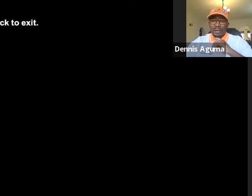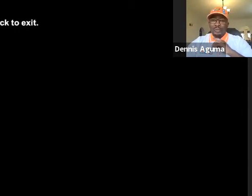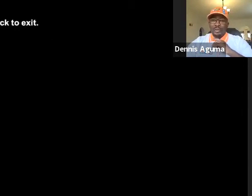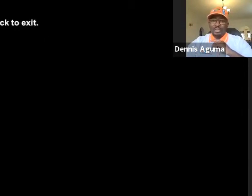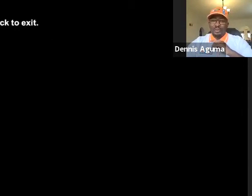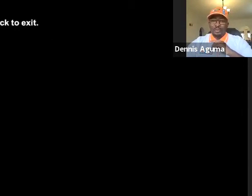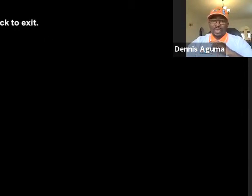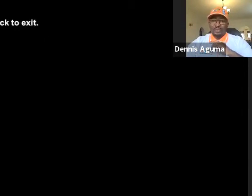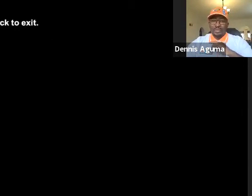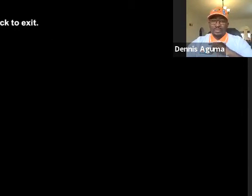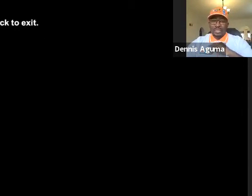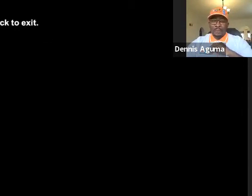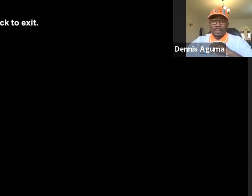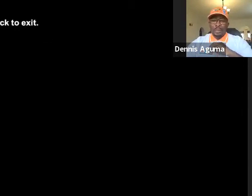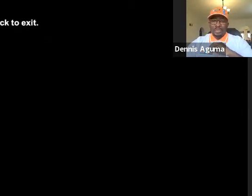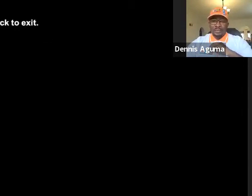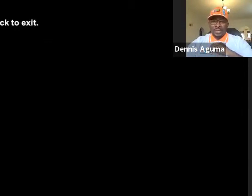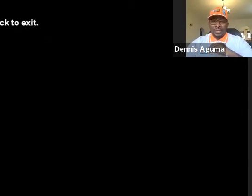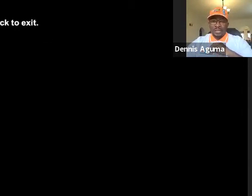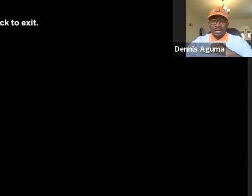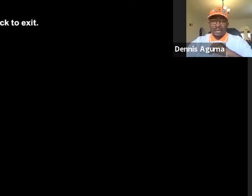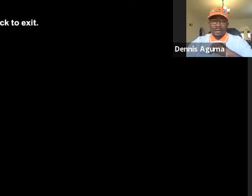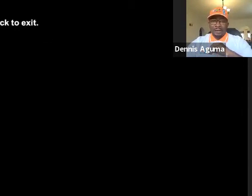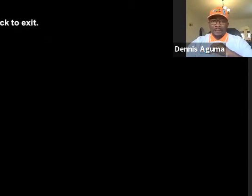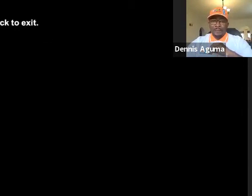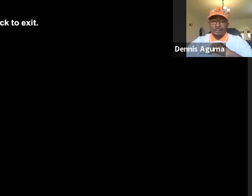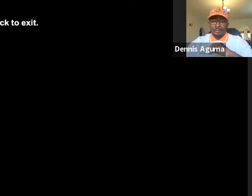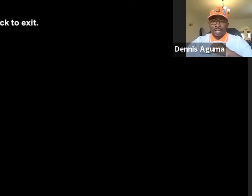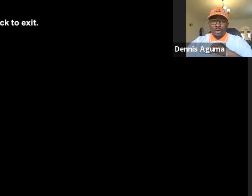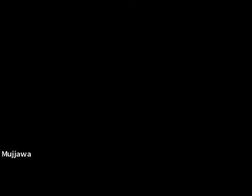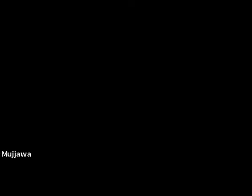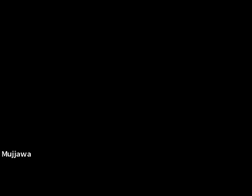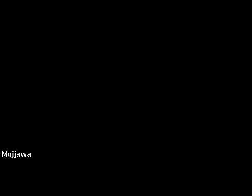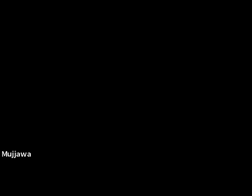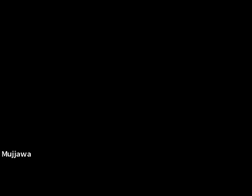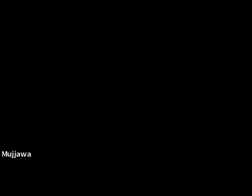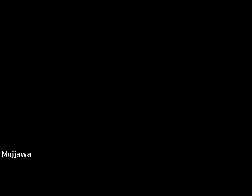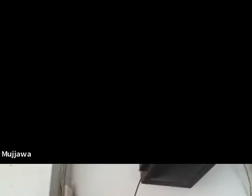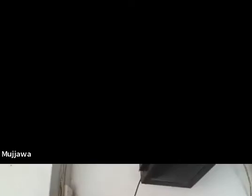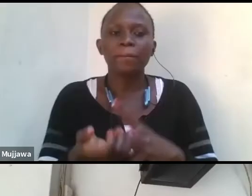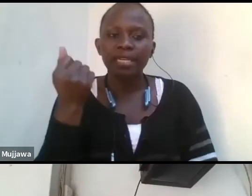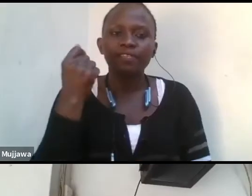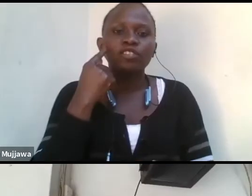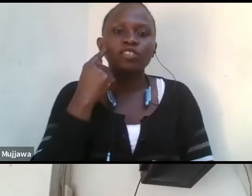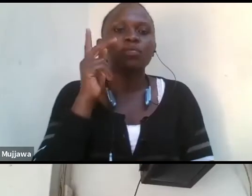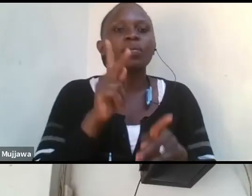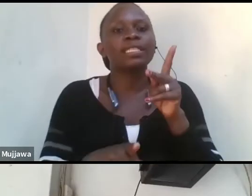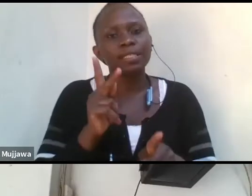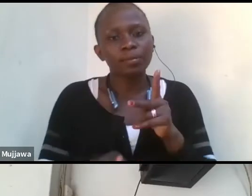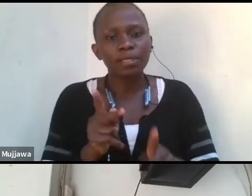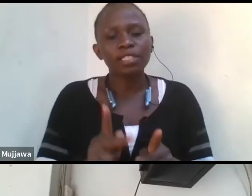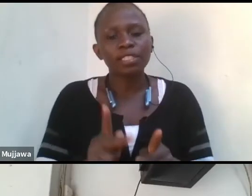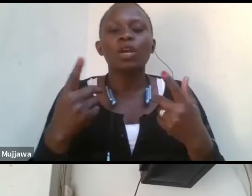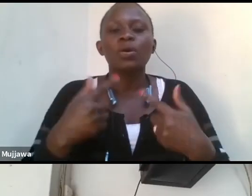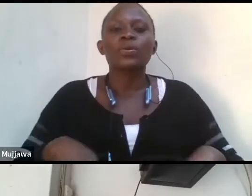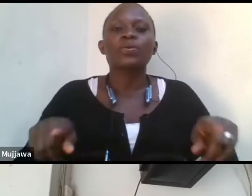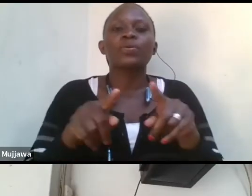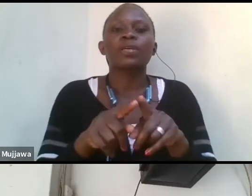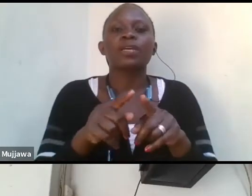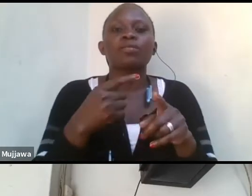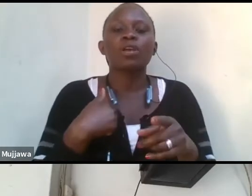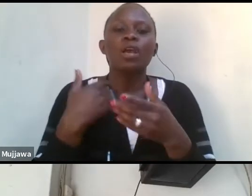Ben, maybe just for the benefit of the participants. We are now going to be available in the background to